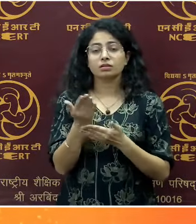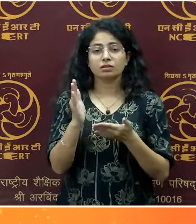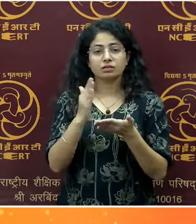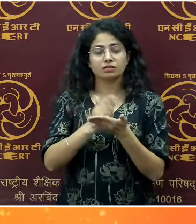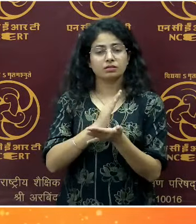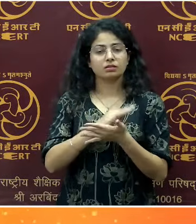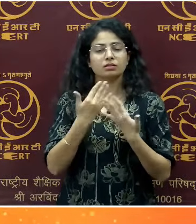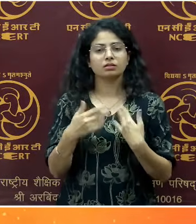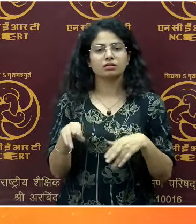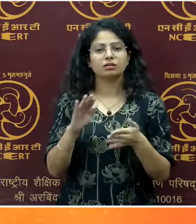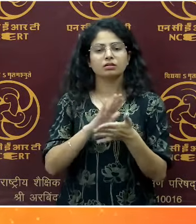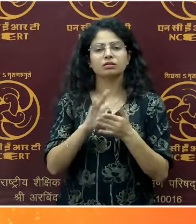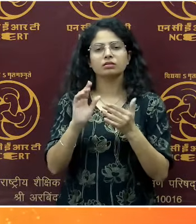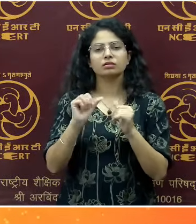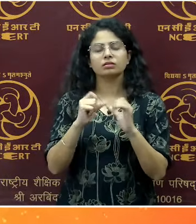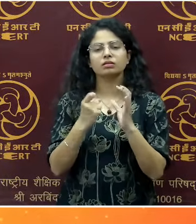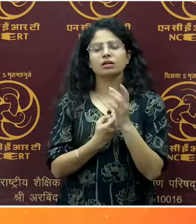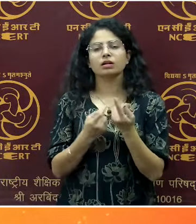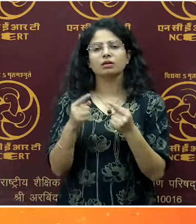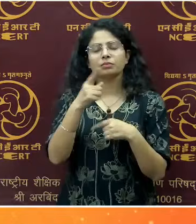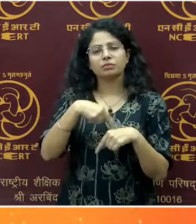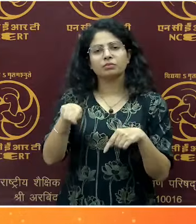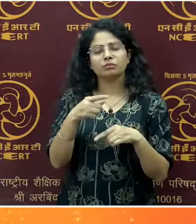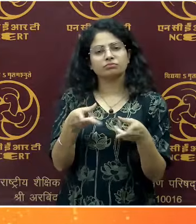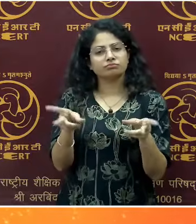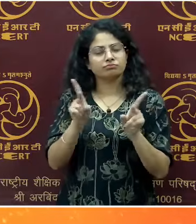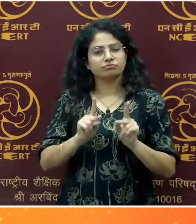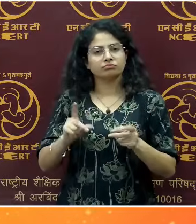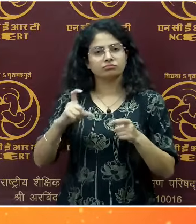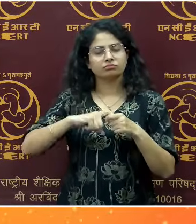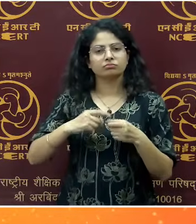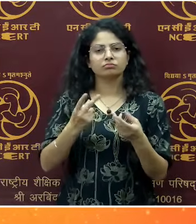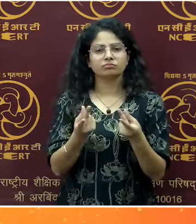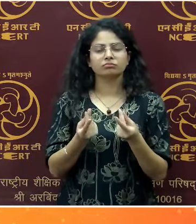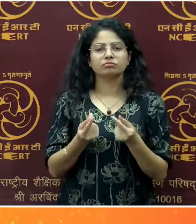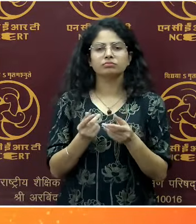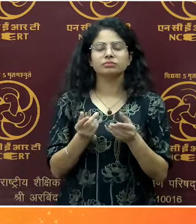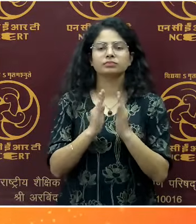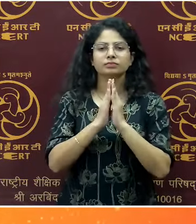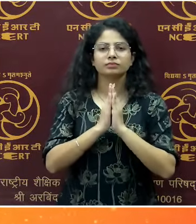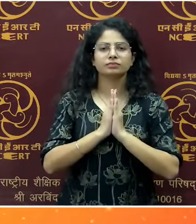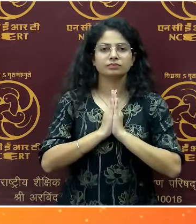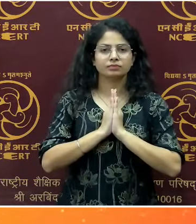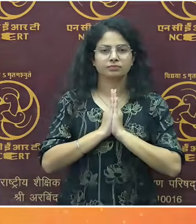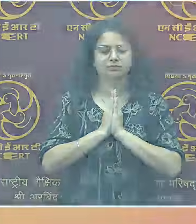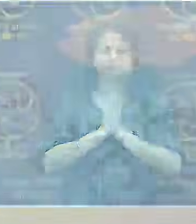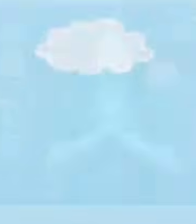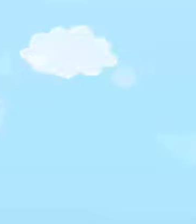is me, Harpreet Kaur, taking leave of you, and will join you soon. Namaskar.